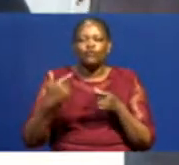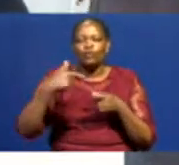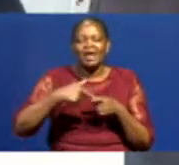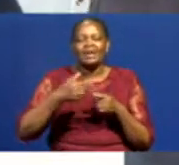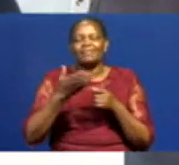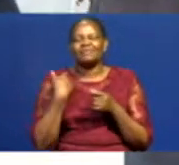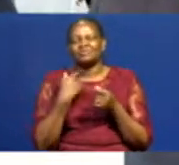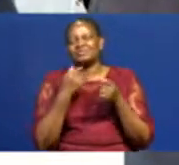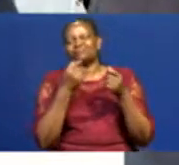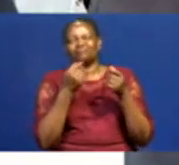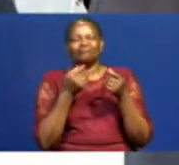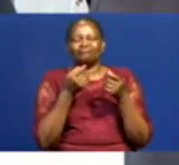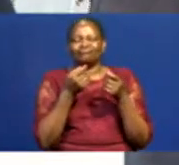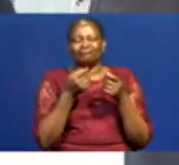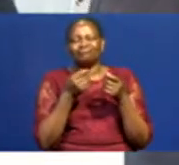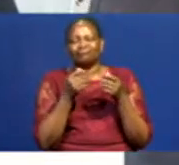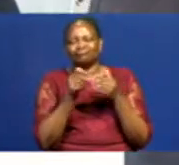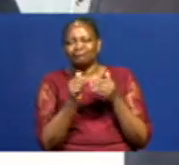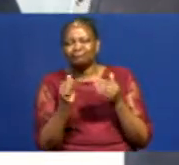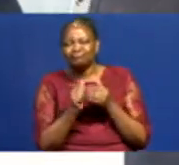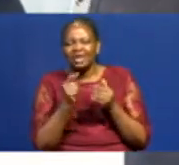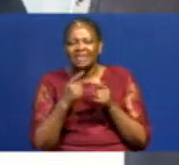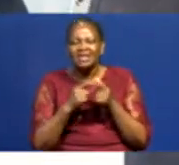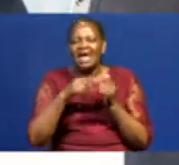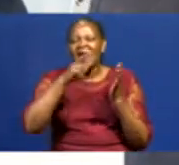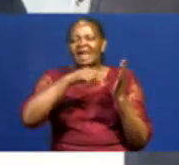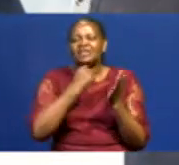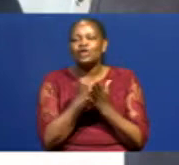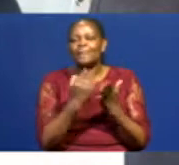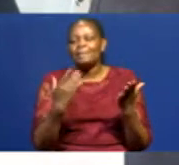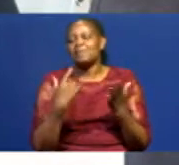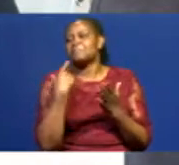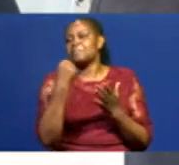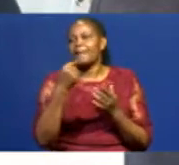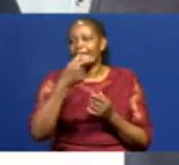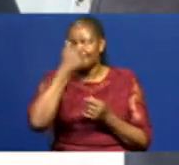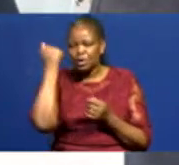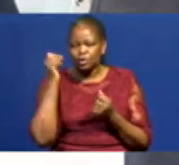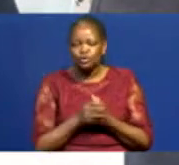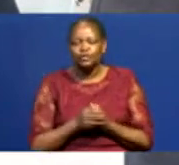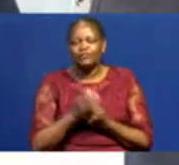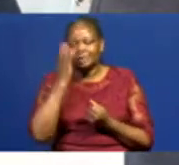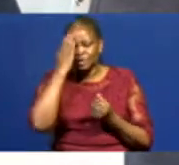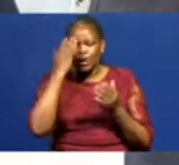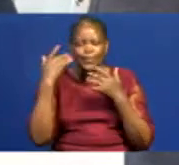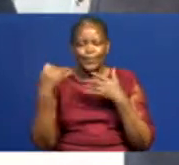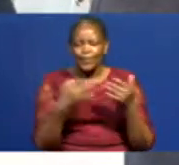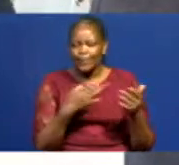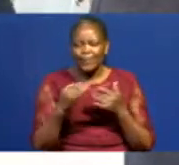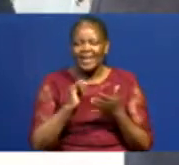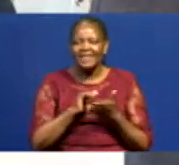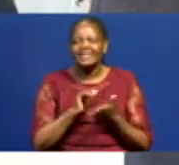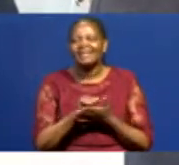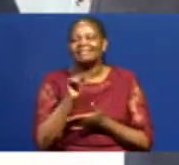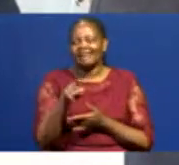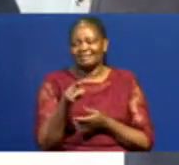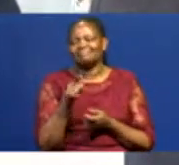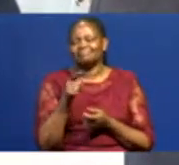$90. And I read an article in the Financial Times the other day, because of the Hamas and Israeli war, that